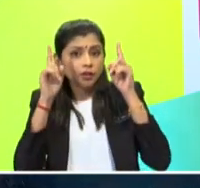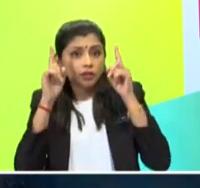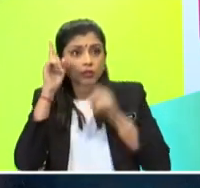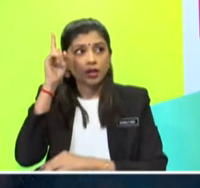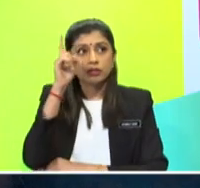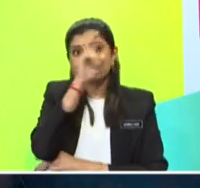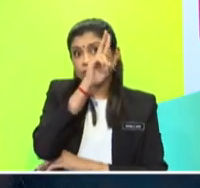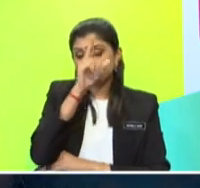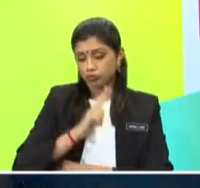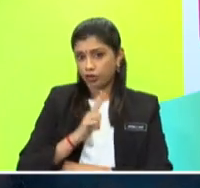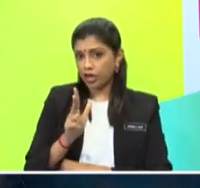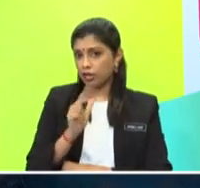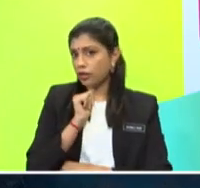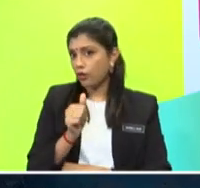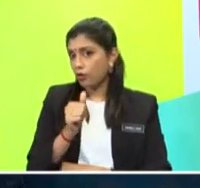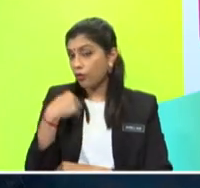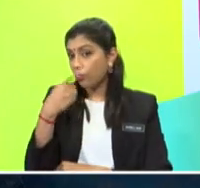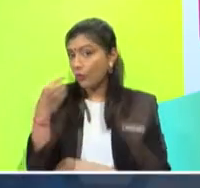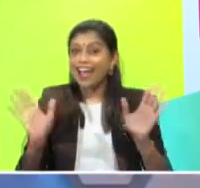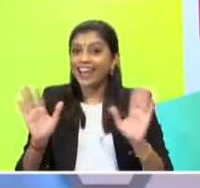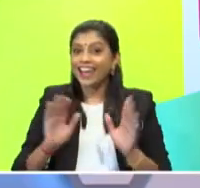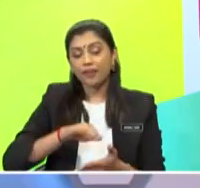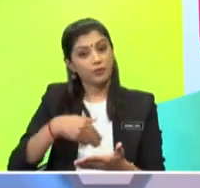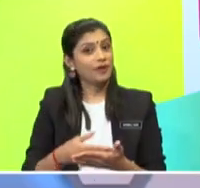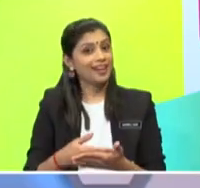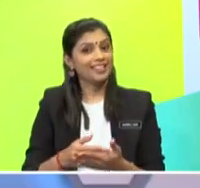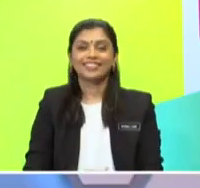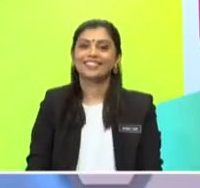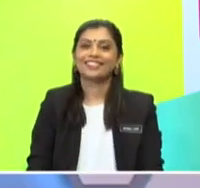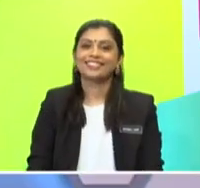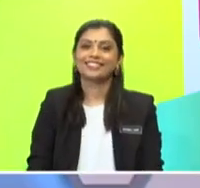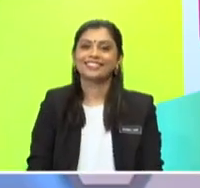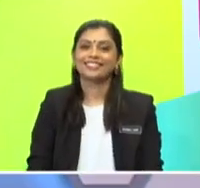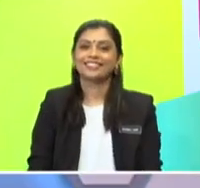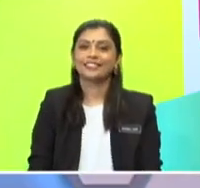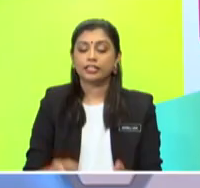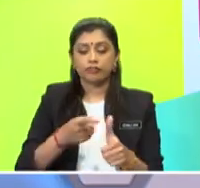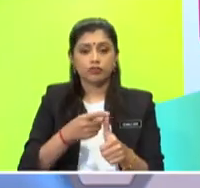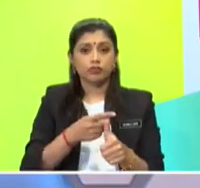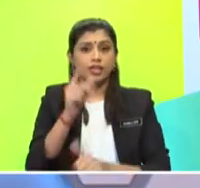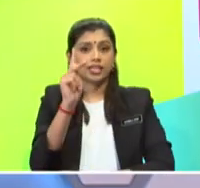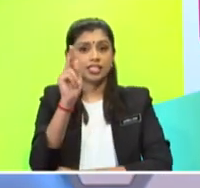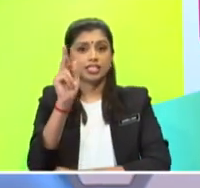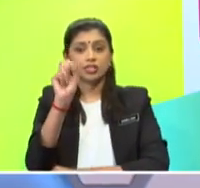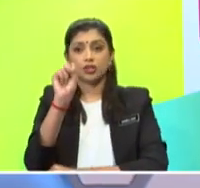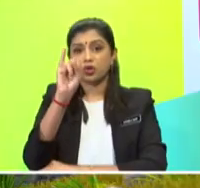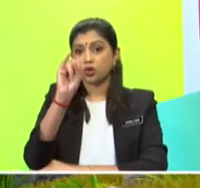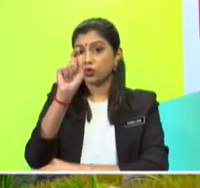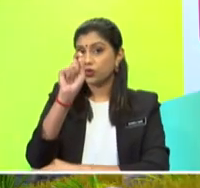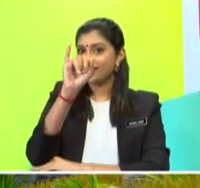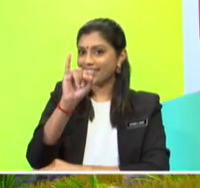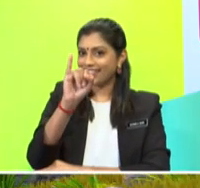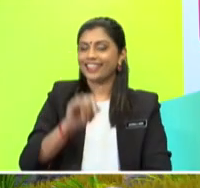are online right now. Let's see who they are. Hi, everyone. We have Ku Siti Nordania Ku Azman. Hi,